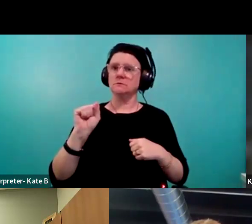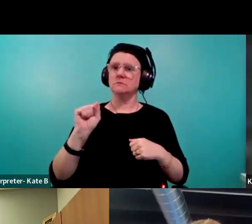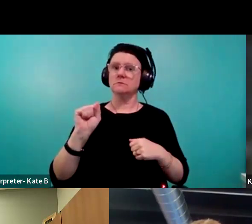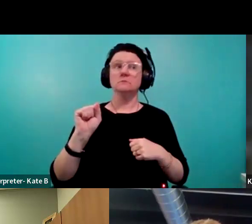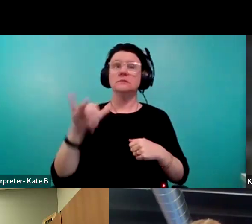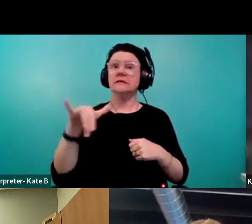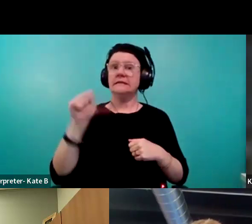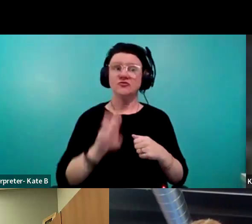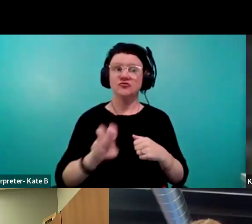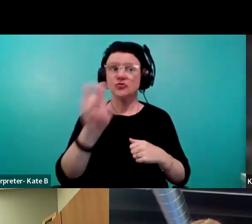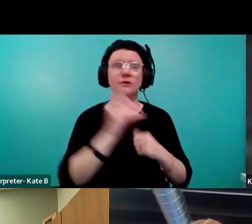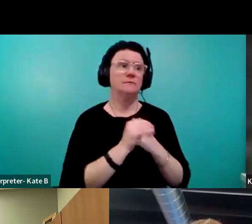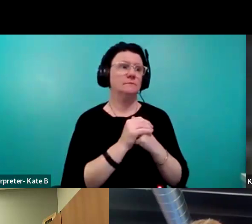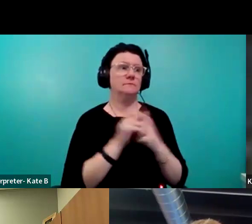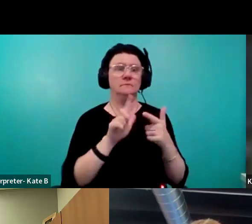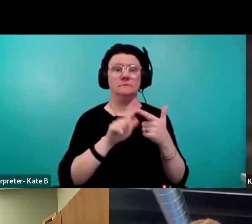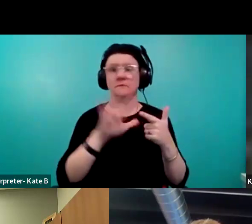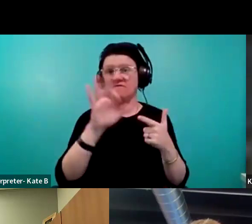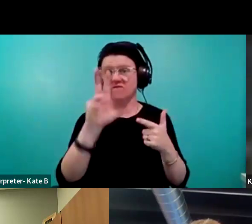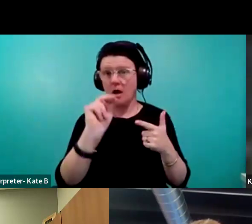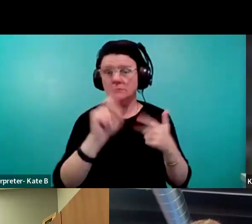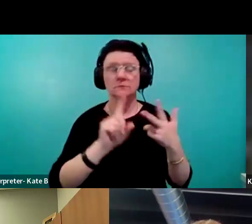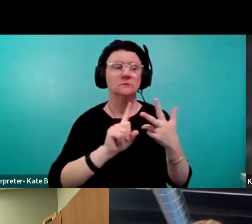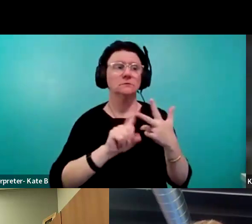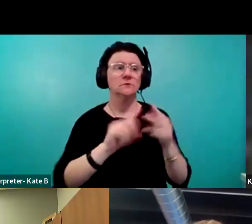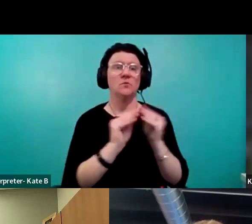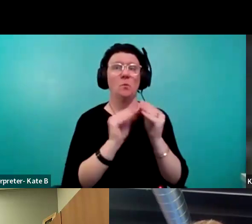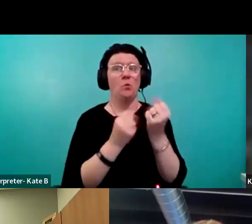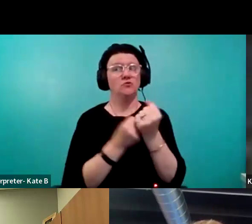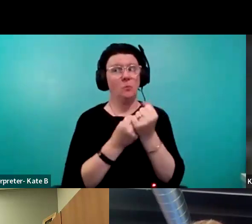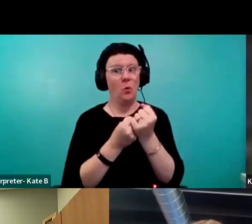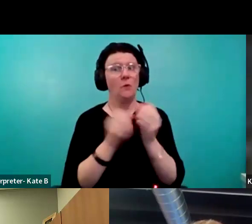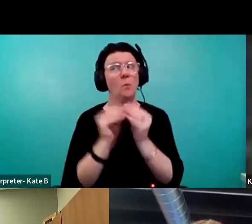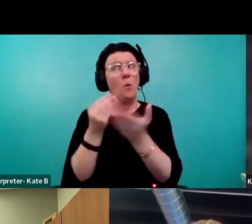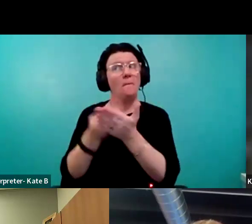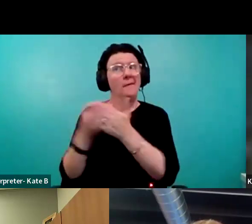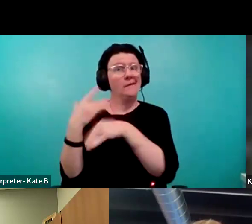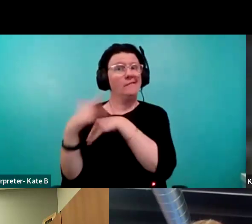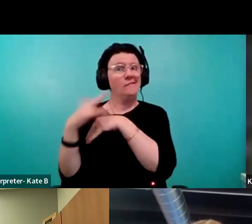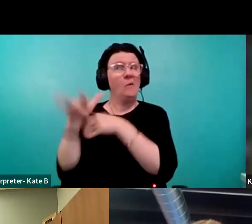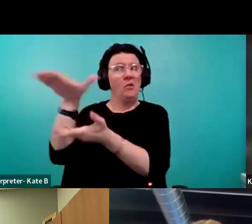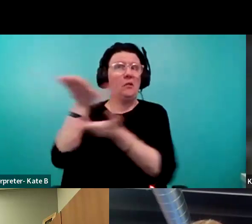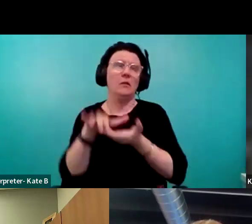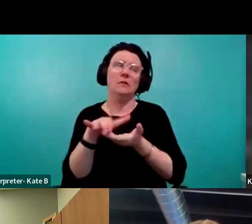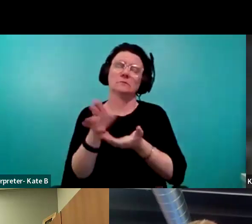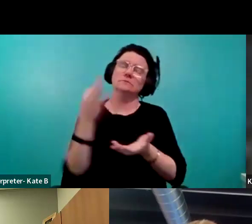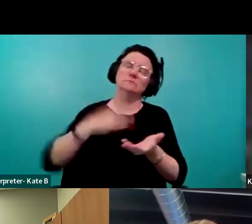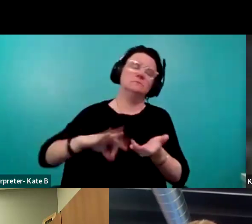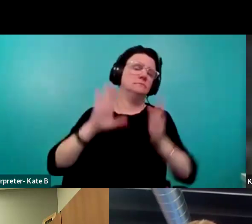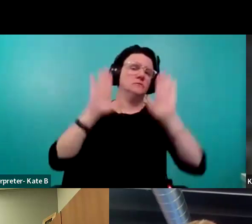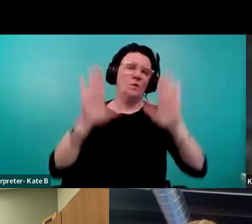journey. It's been fun. But yeah, the more support we could have financially from the state would be wonderful.